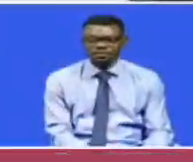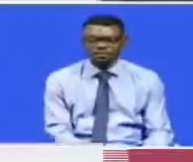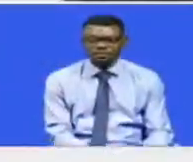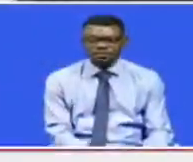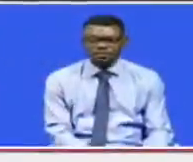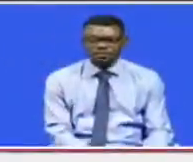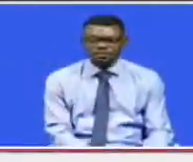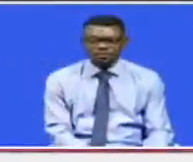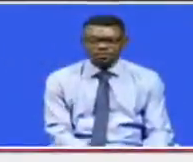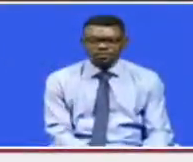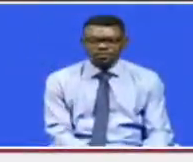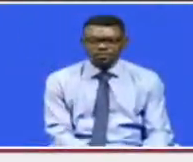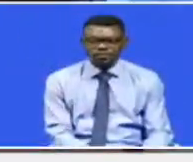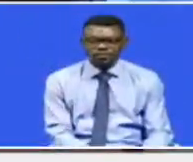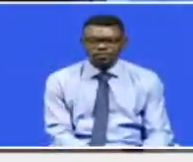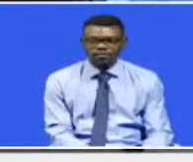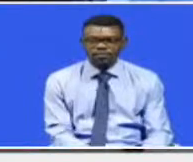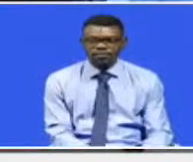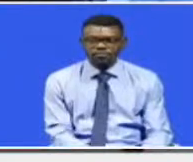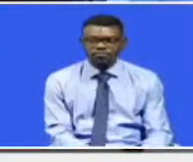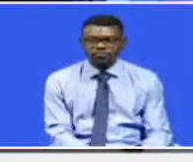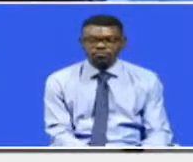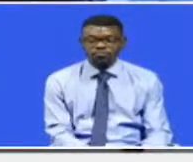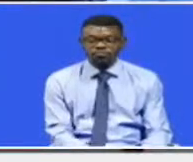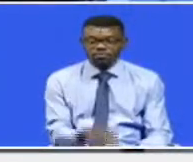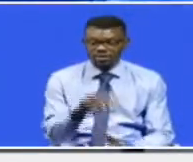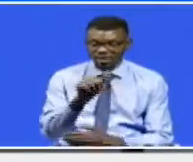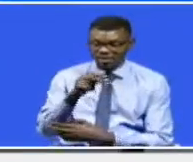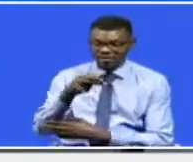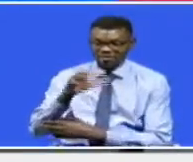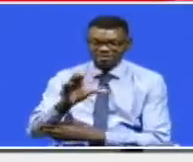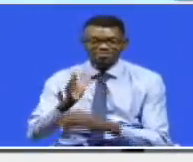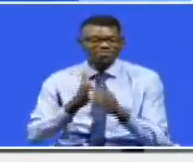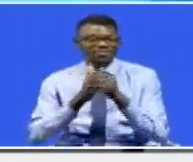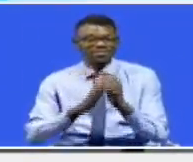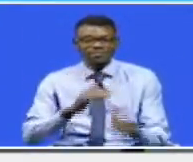KTN News. Meanwhile, ANC party leader Musalia Mudavadi said